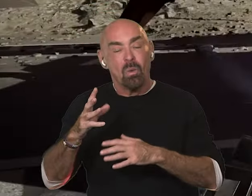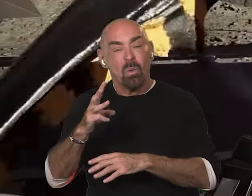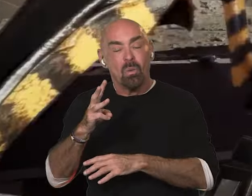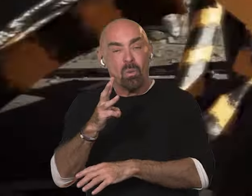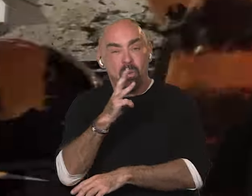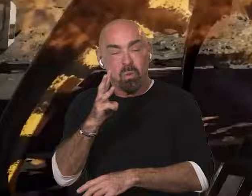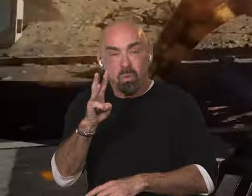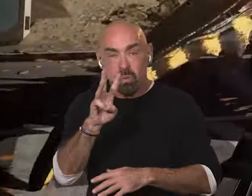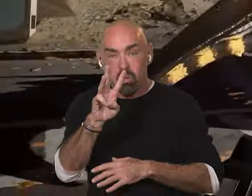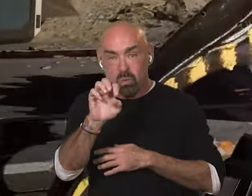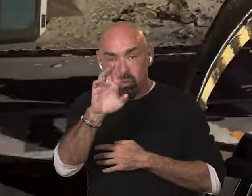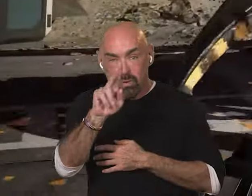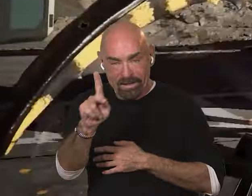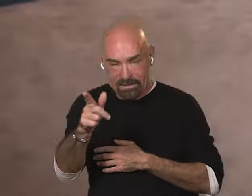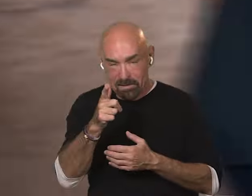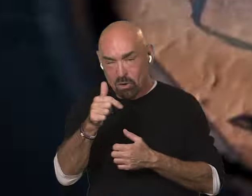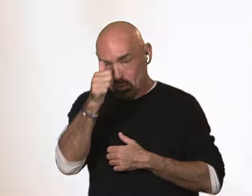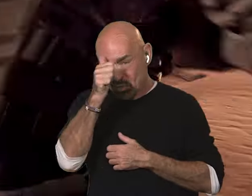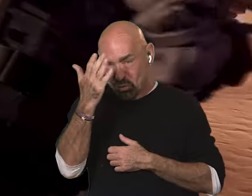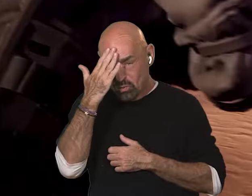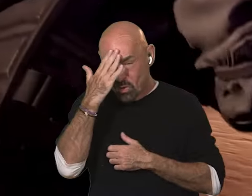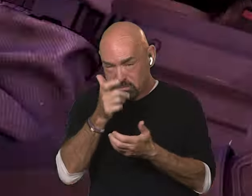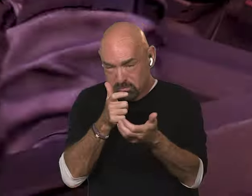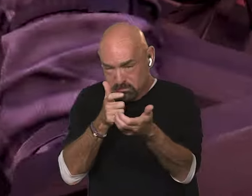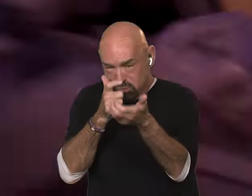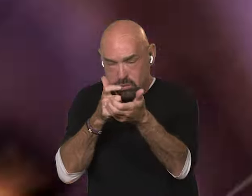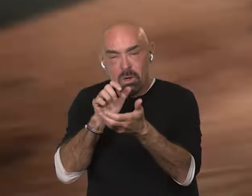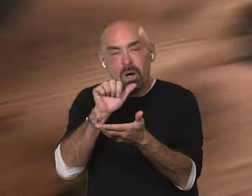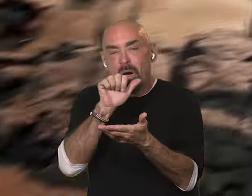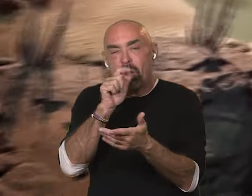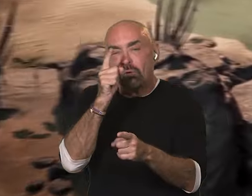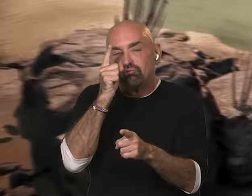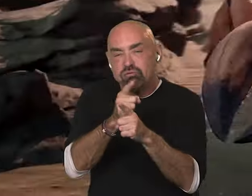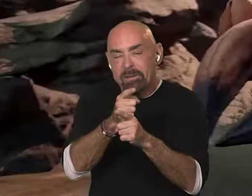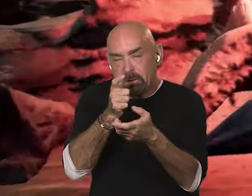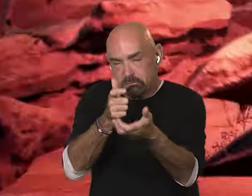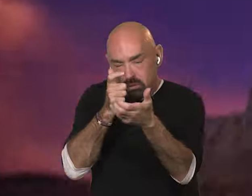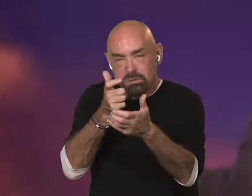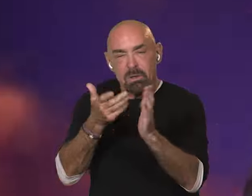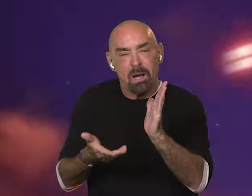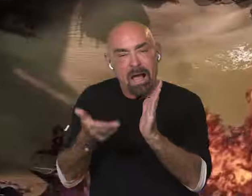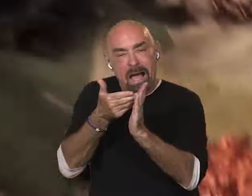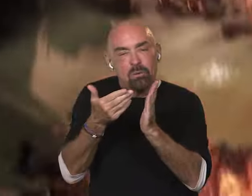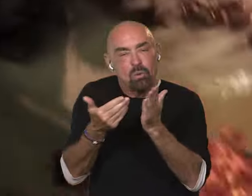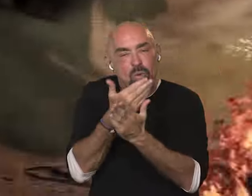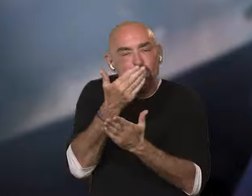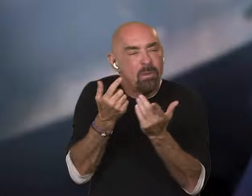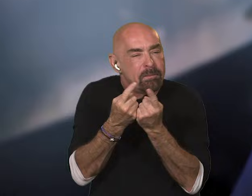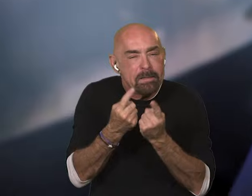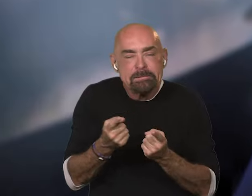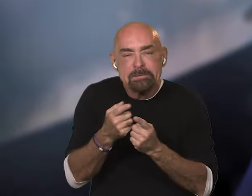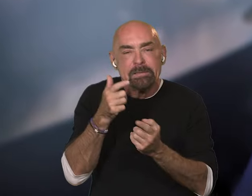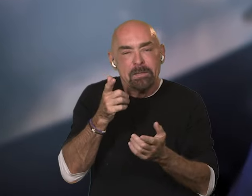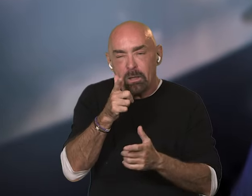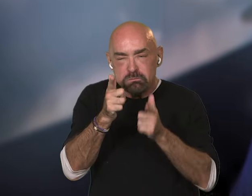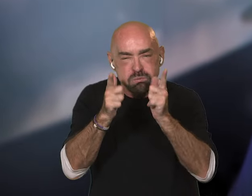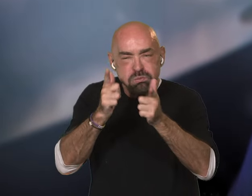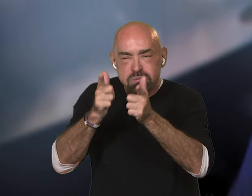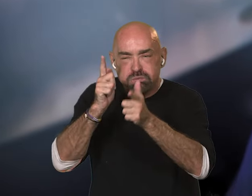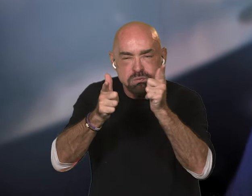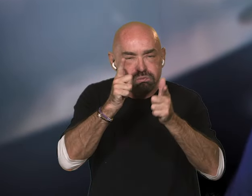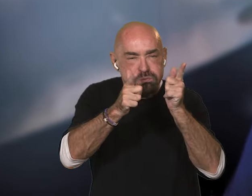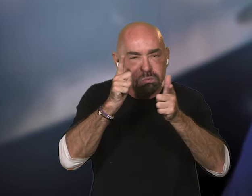easily take down a bug if you know how to aim with the right weapon. Weak points add in some more nuance and more depth into